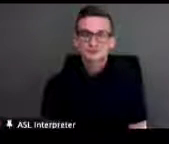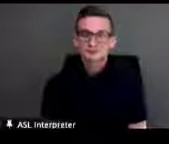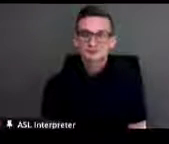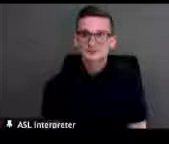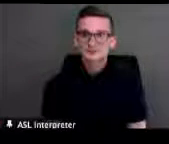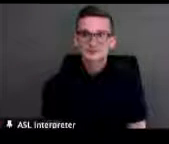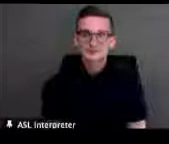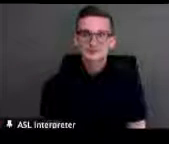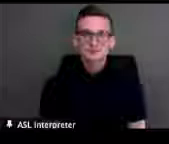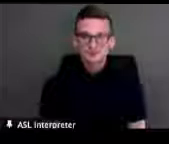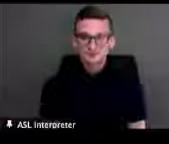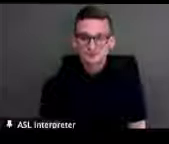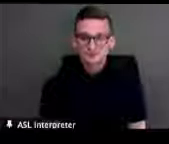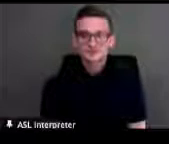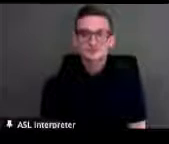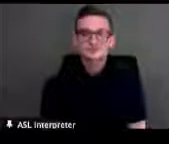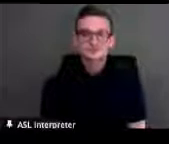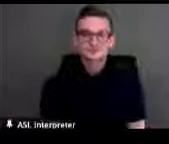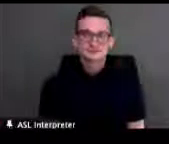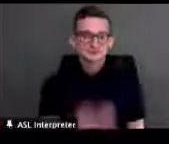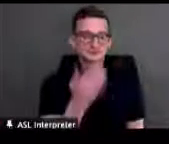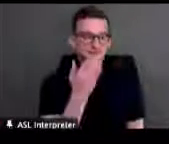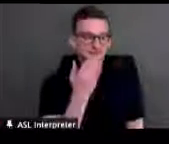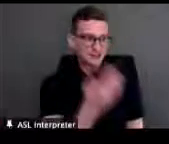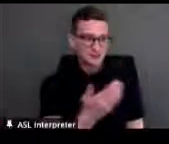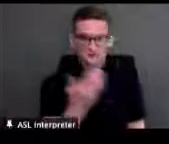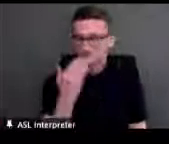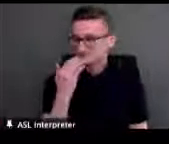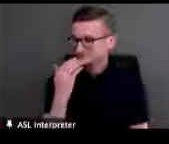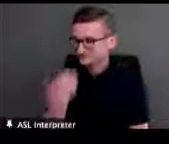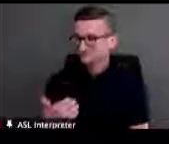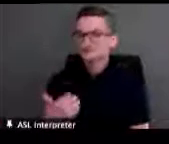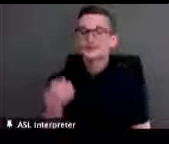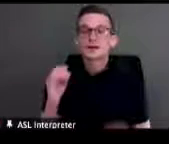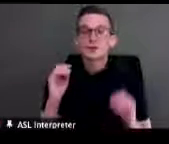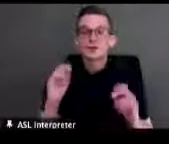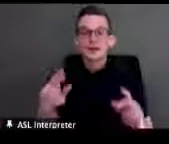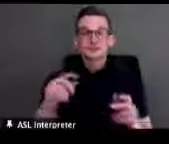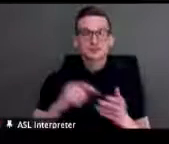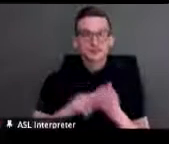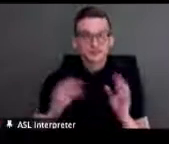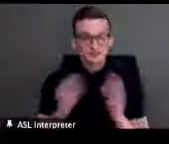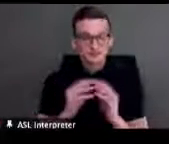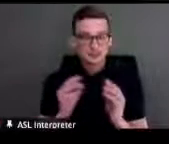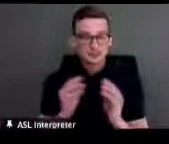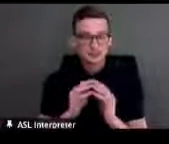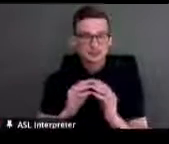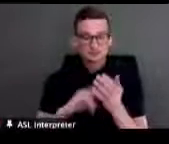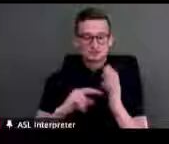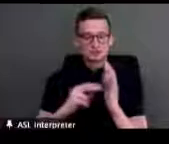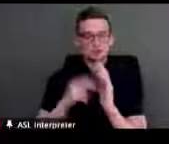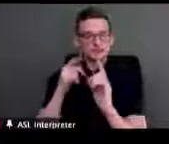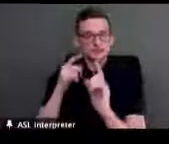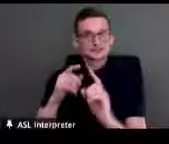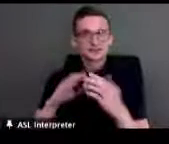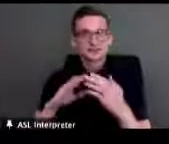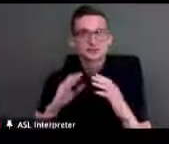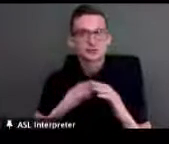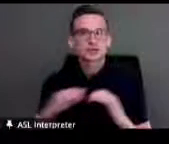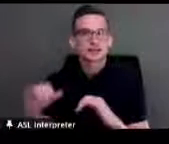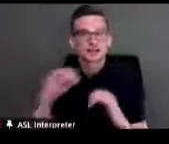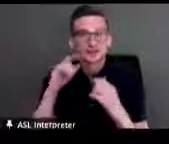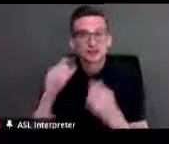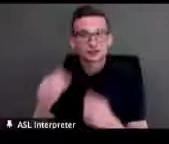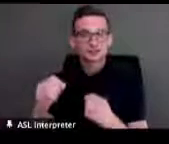you. Thank you. Okay, so this meeting is primarily for communities of interest testimony focused on